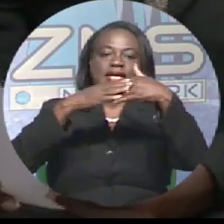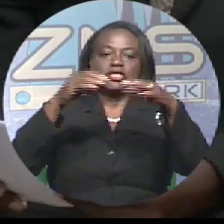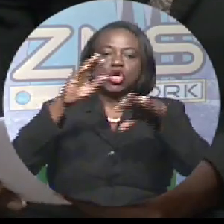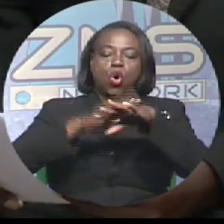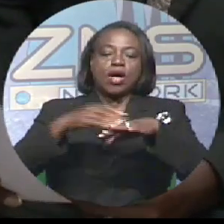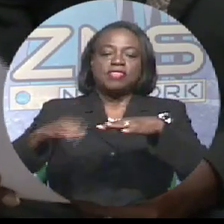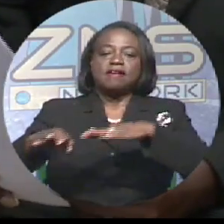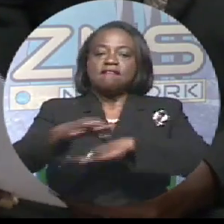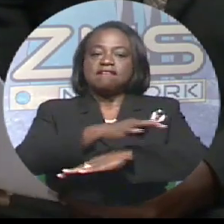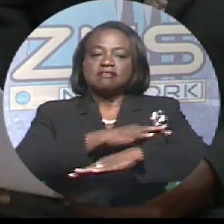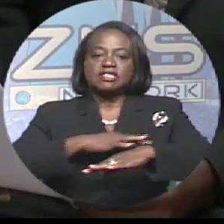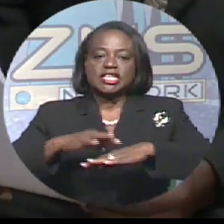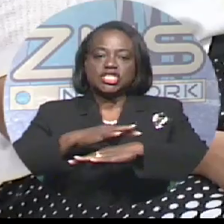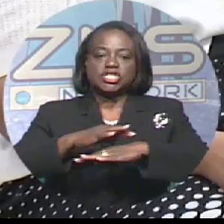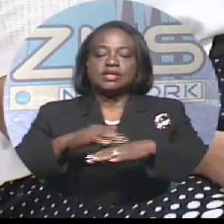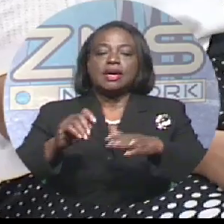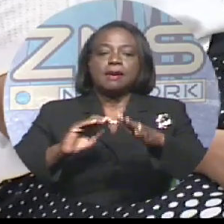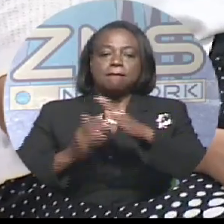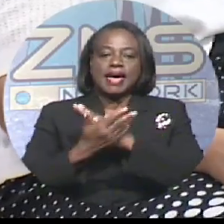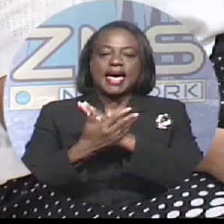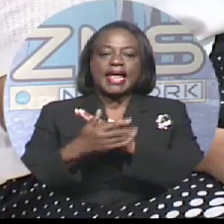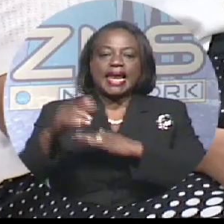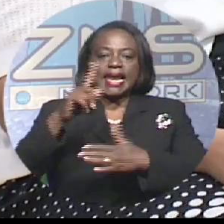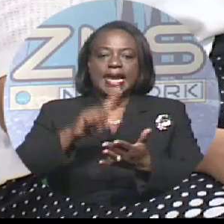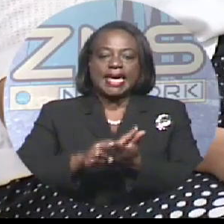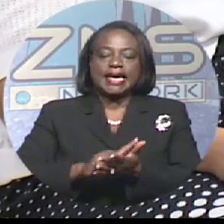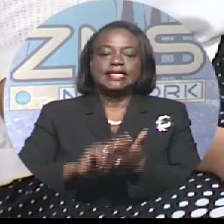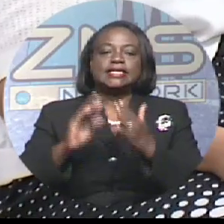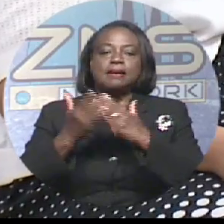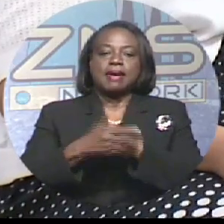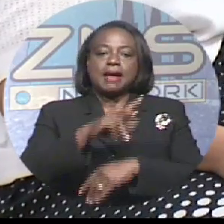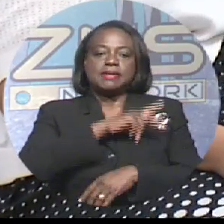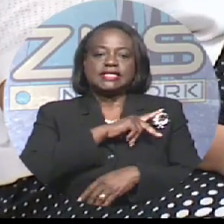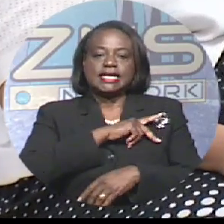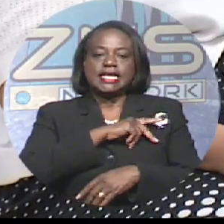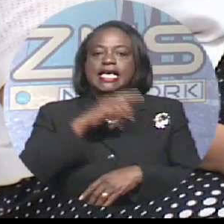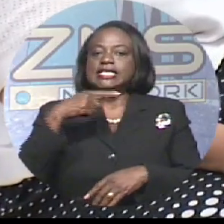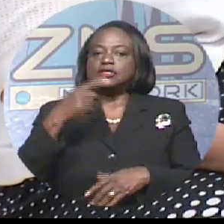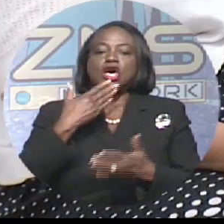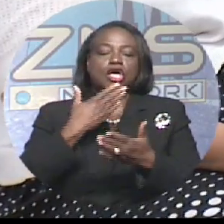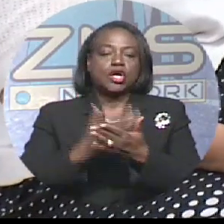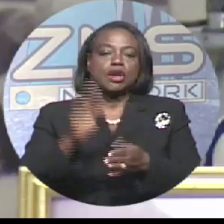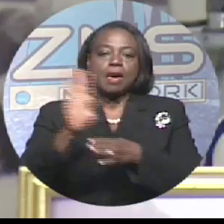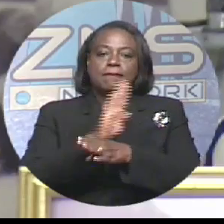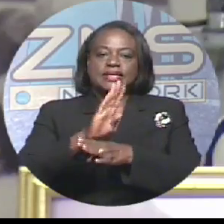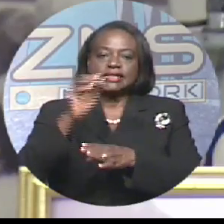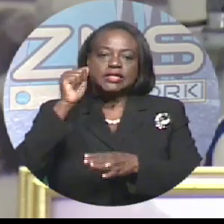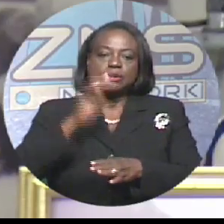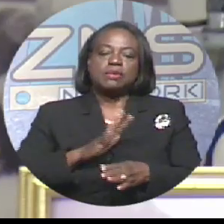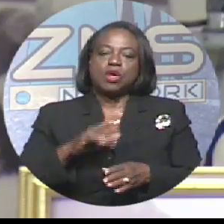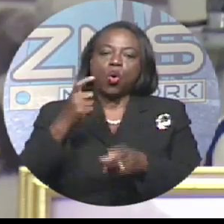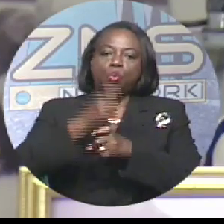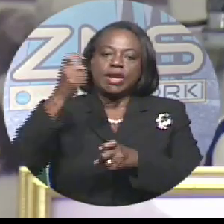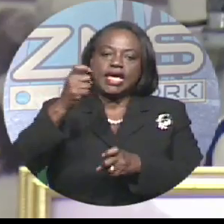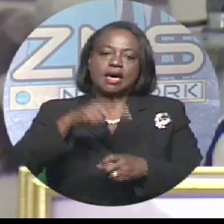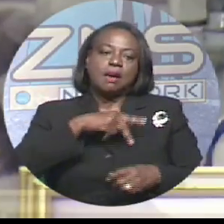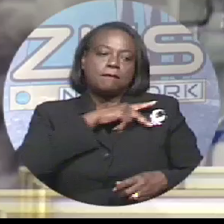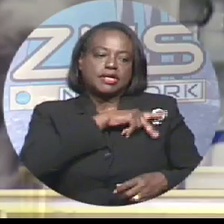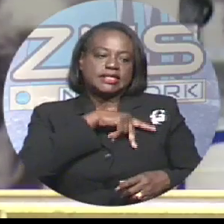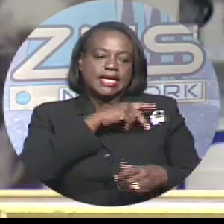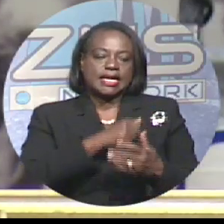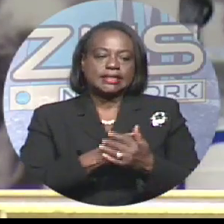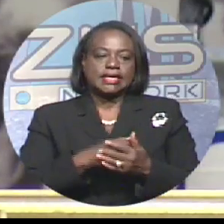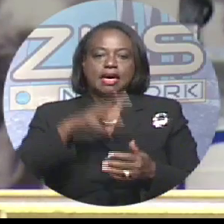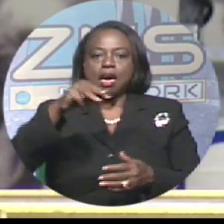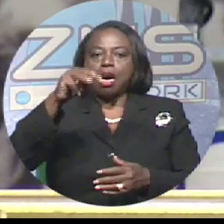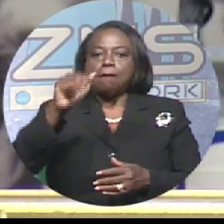who have now passed on. He called her an exemplary businesswoman with a winning personality. Ma